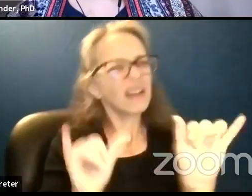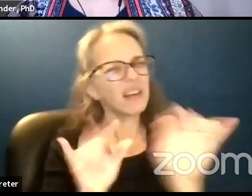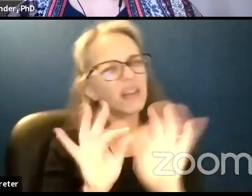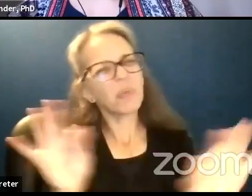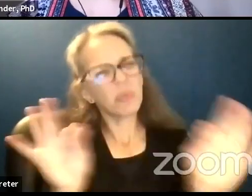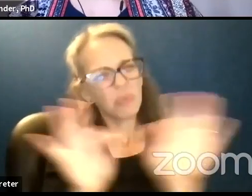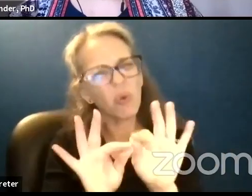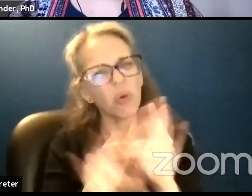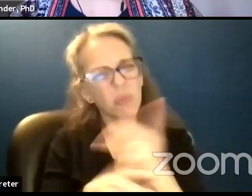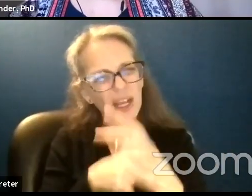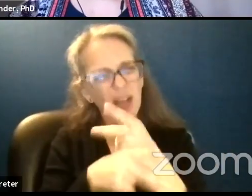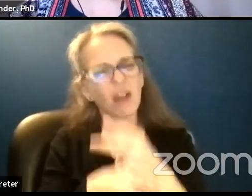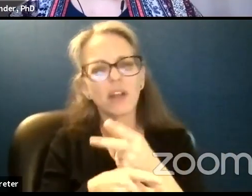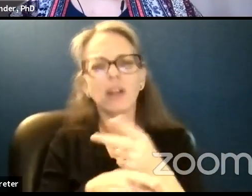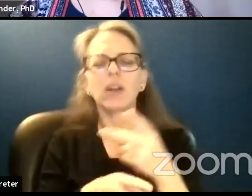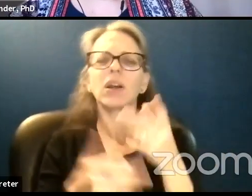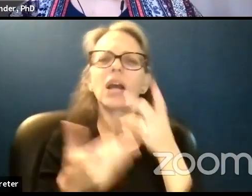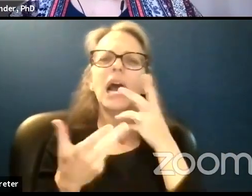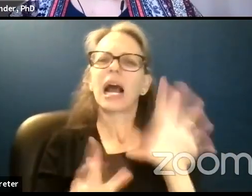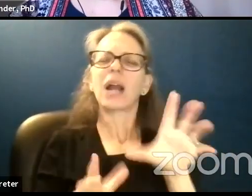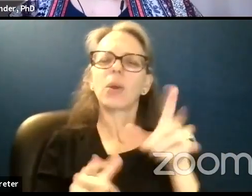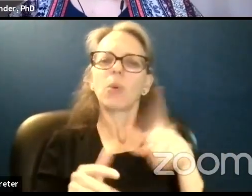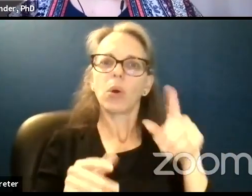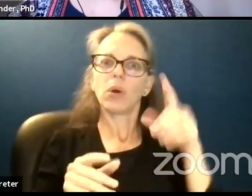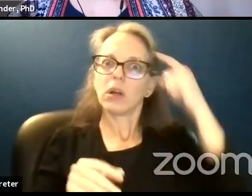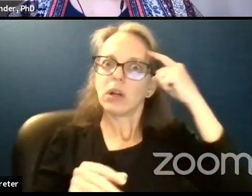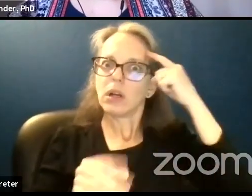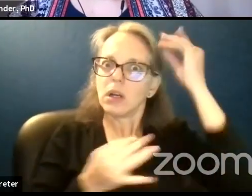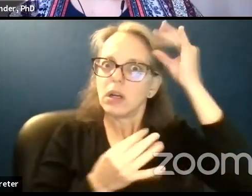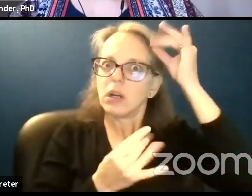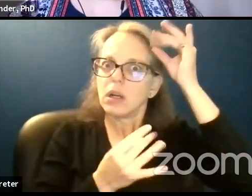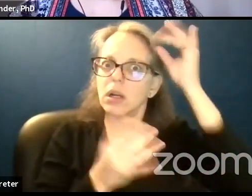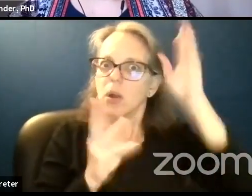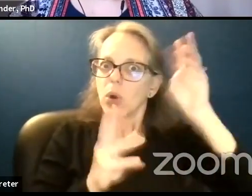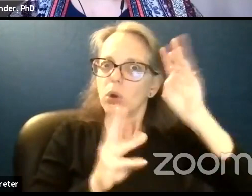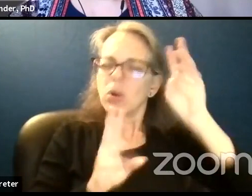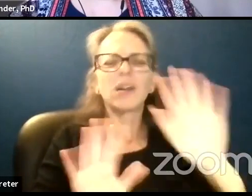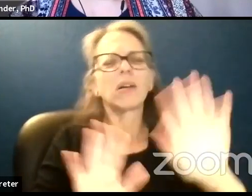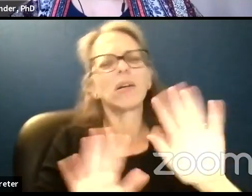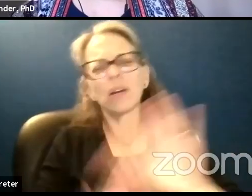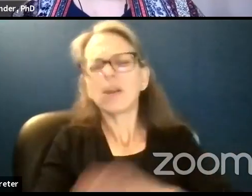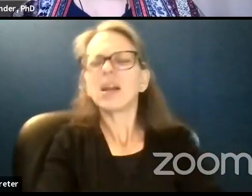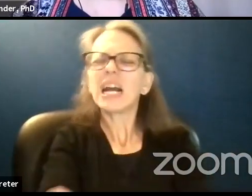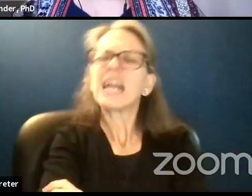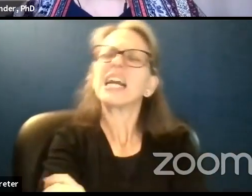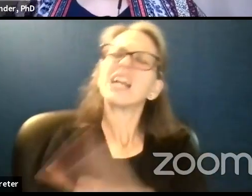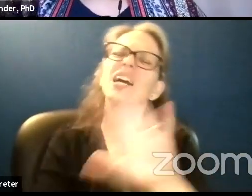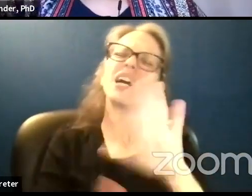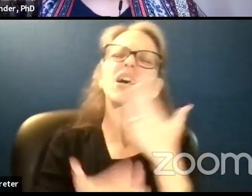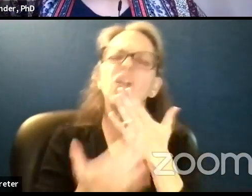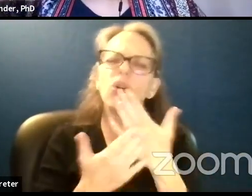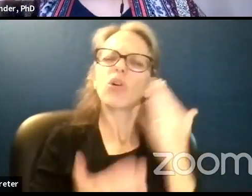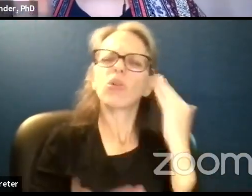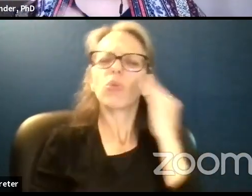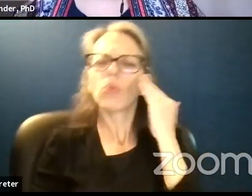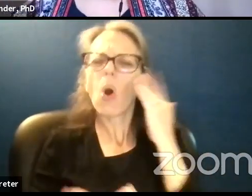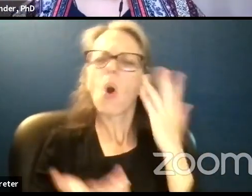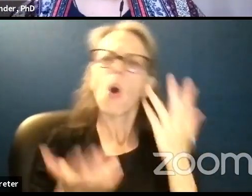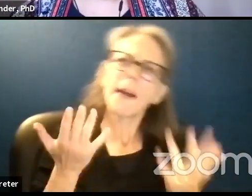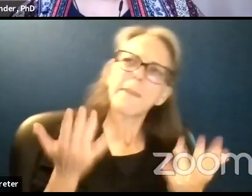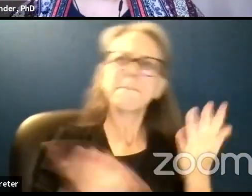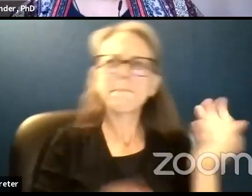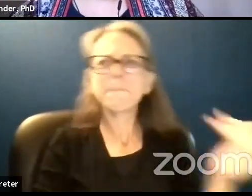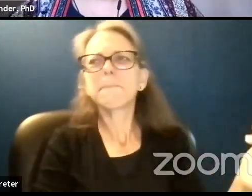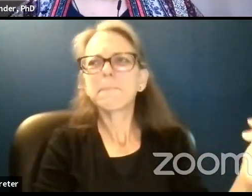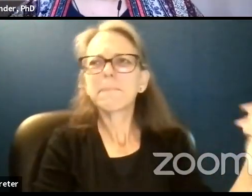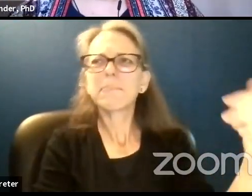precautions. I say that so you're not worrying all the time, because it is good to kind of know that you don't have to